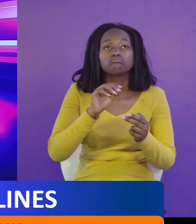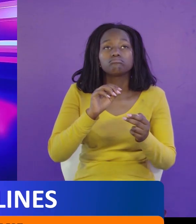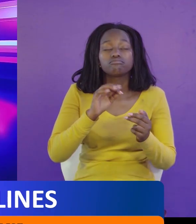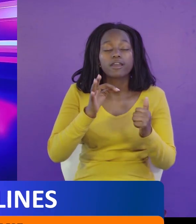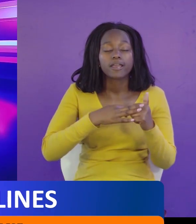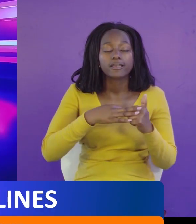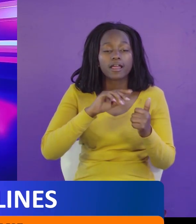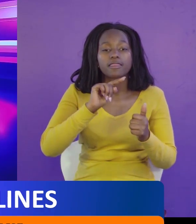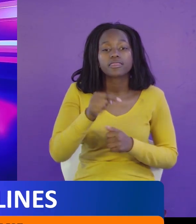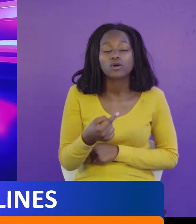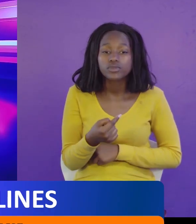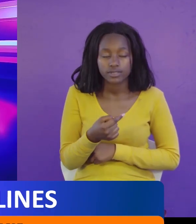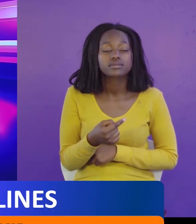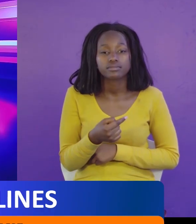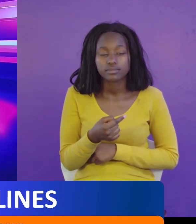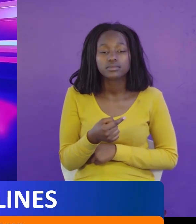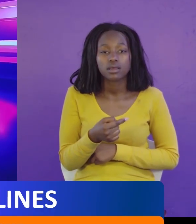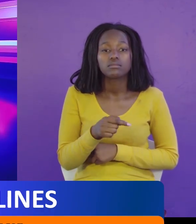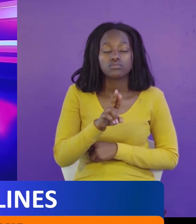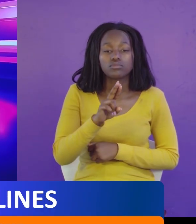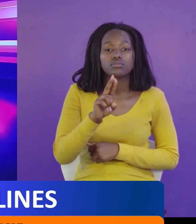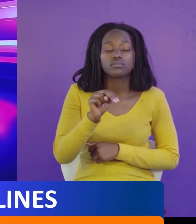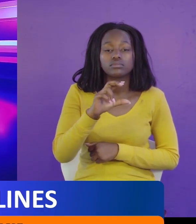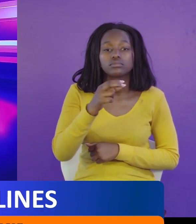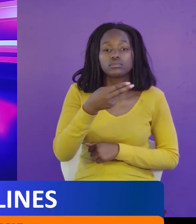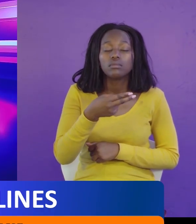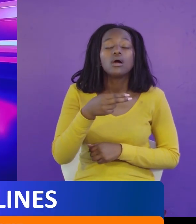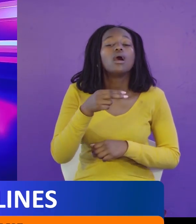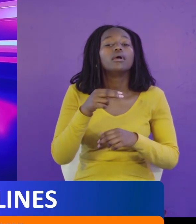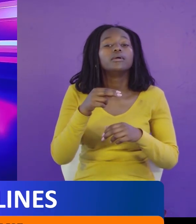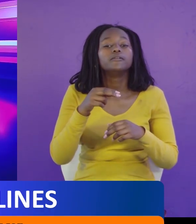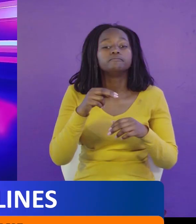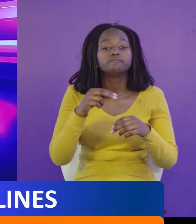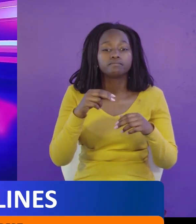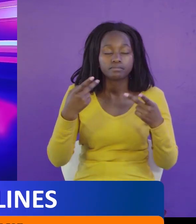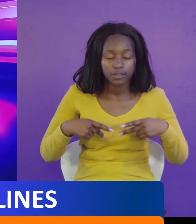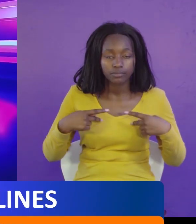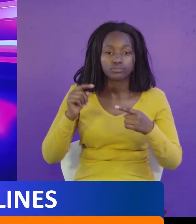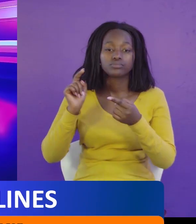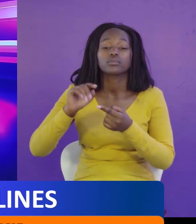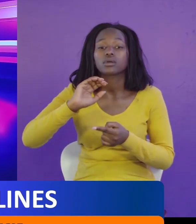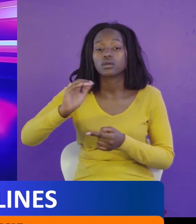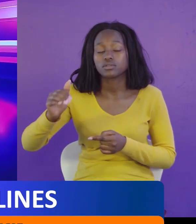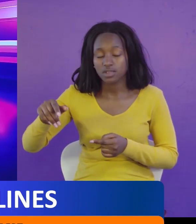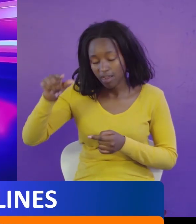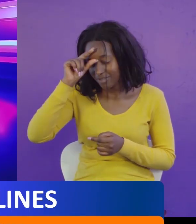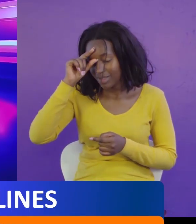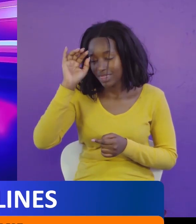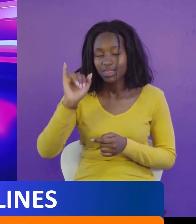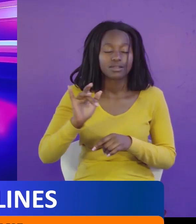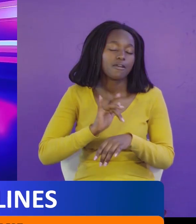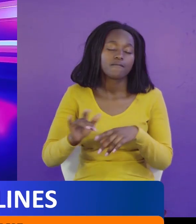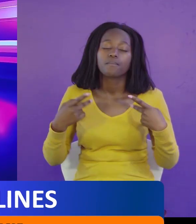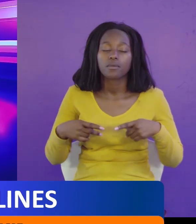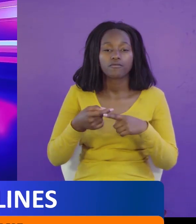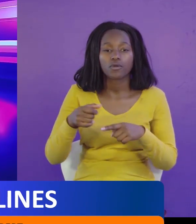staff to county governments before the release of funds has drawn sharp criticism from the Nurses Union. Nurses